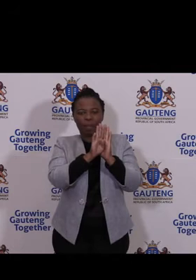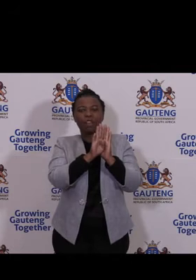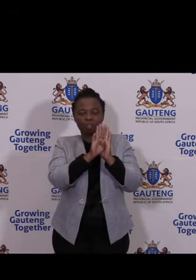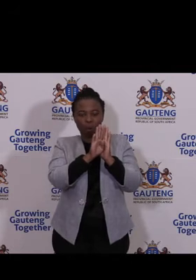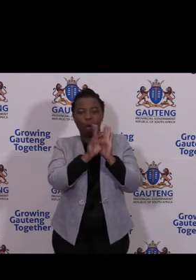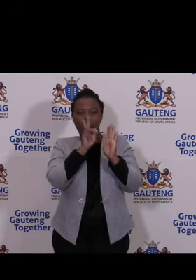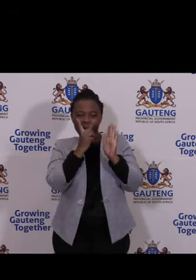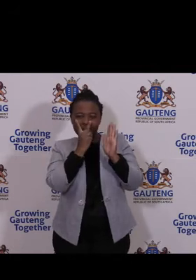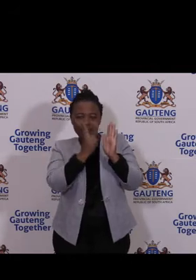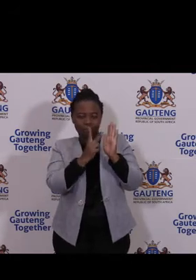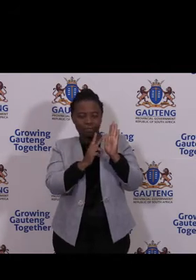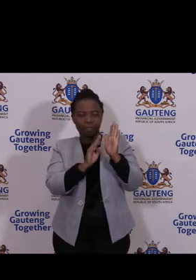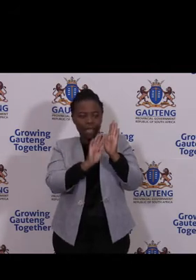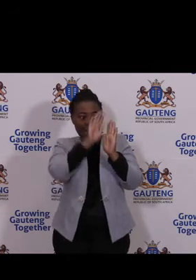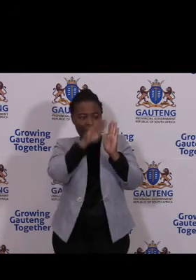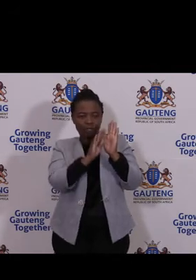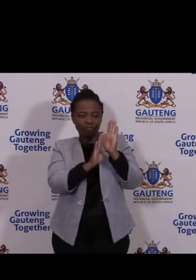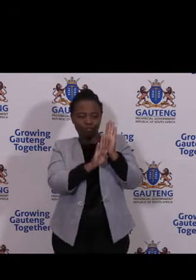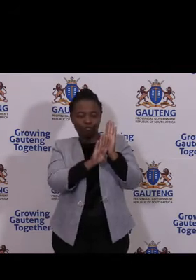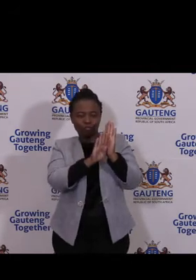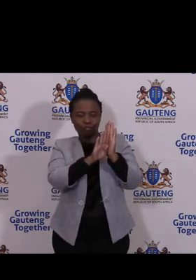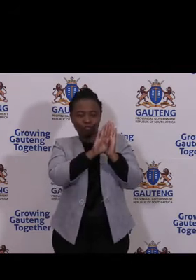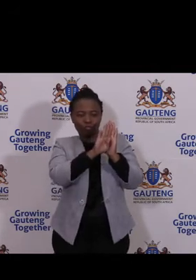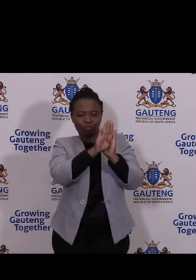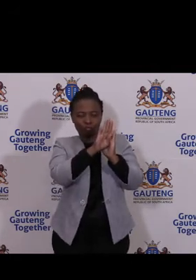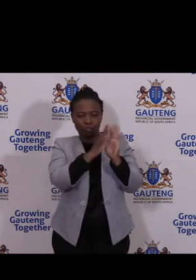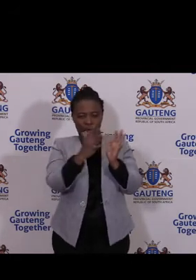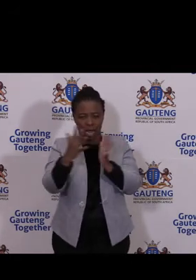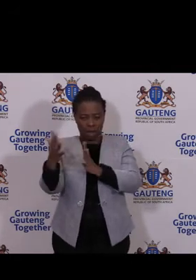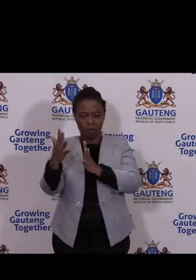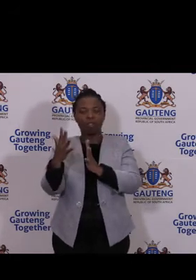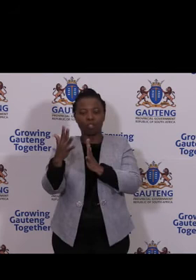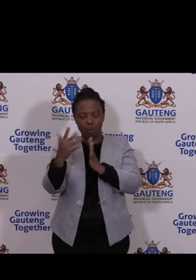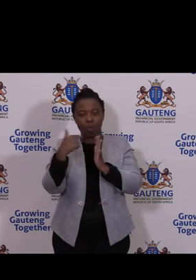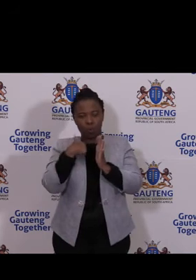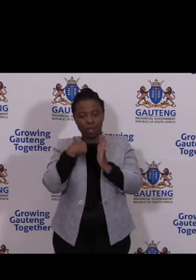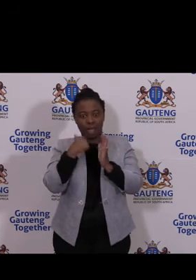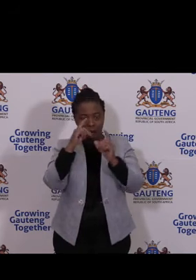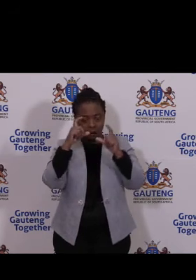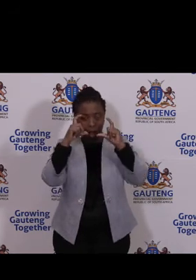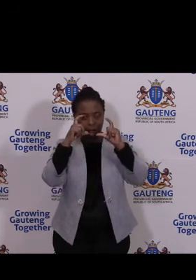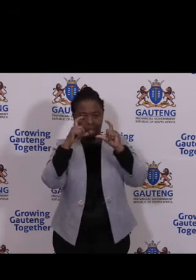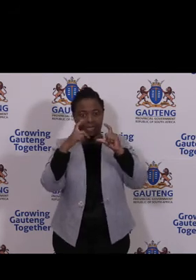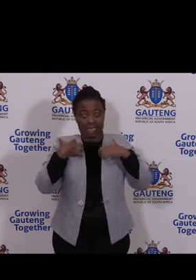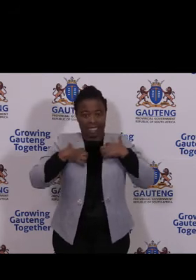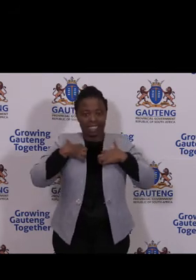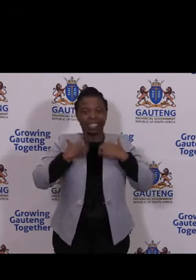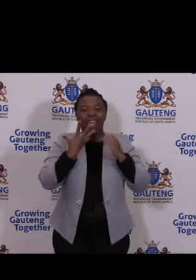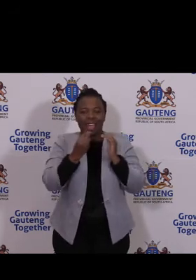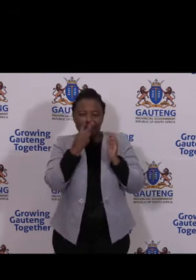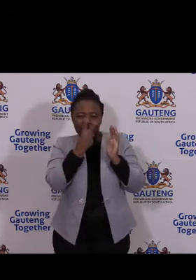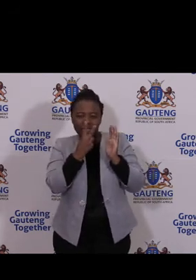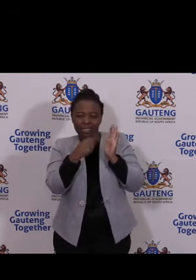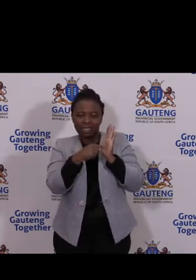the progression of this curve. It's something that we are looking at it with glee and excitement to see that